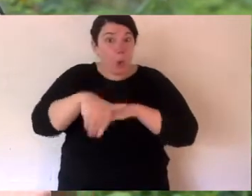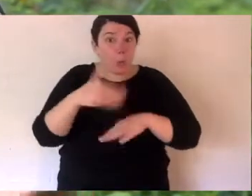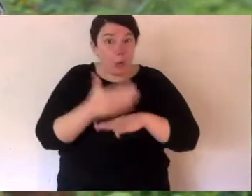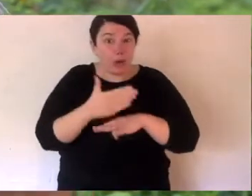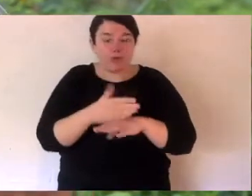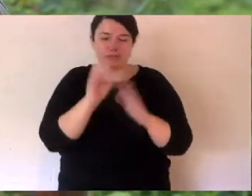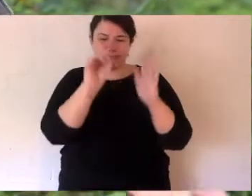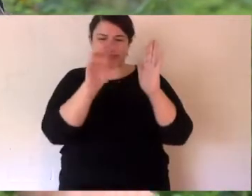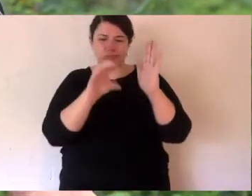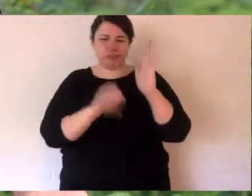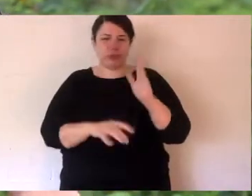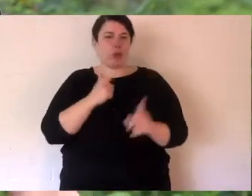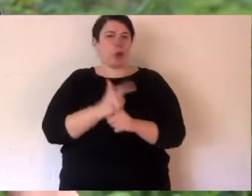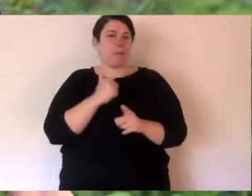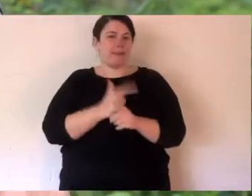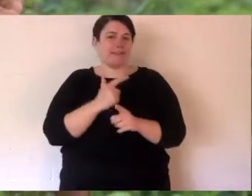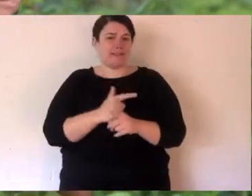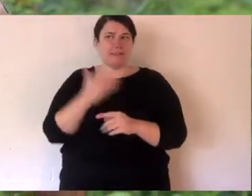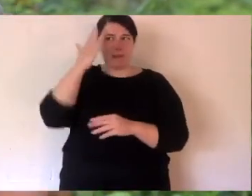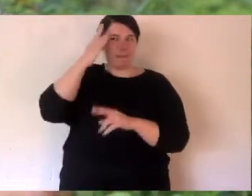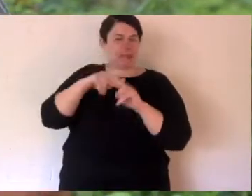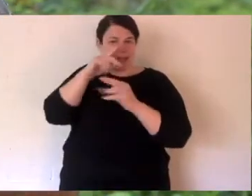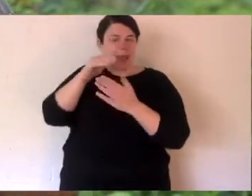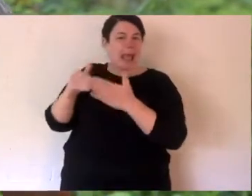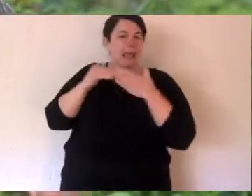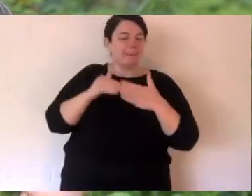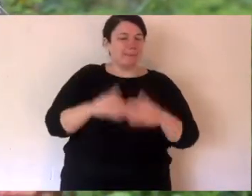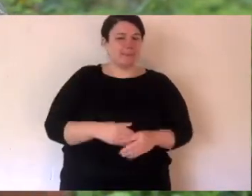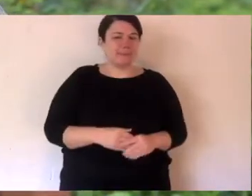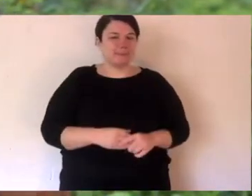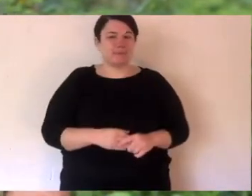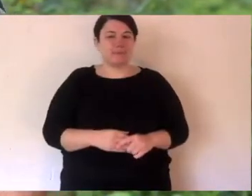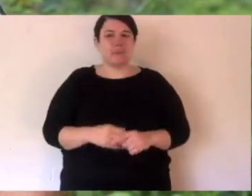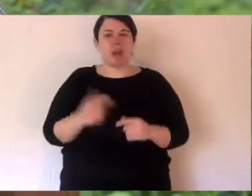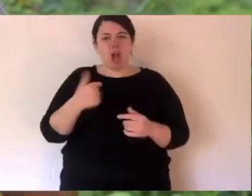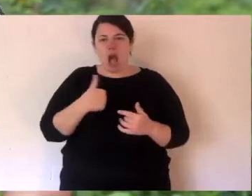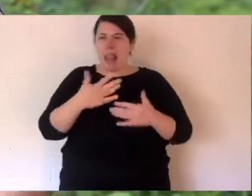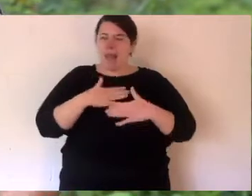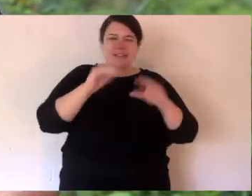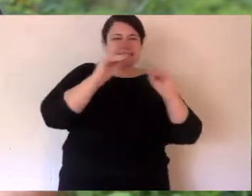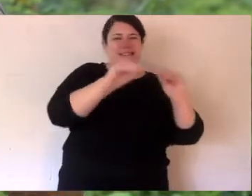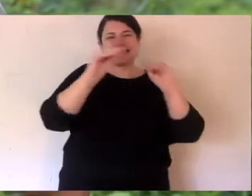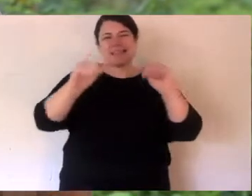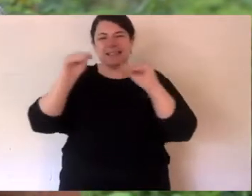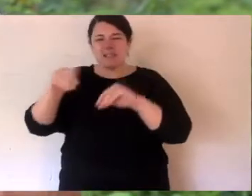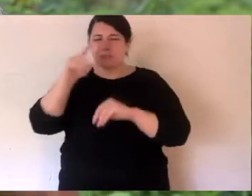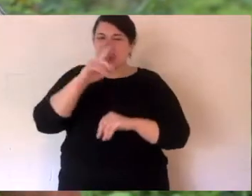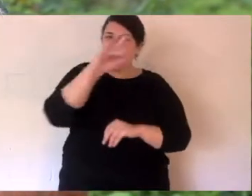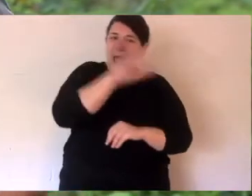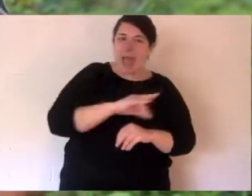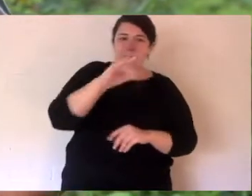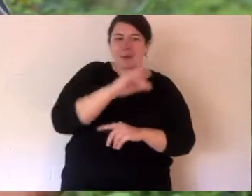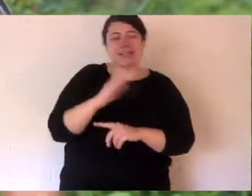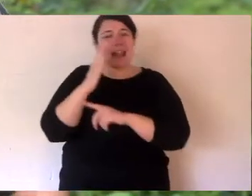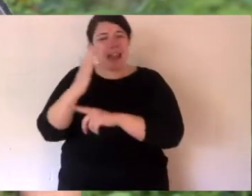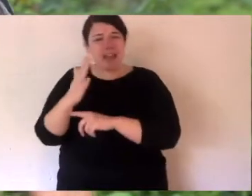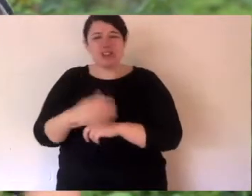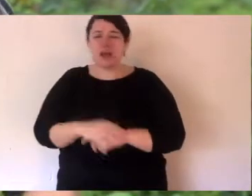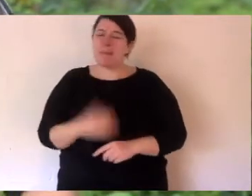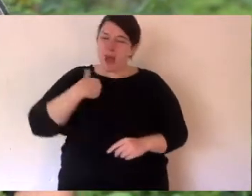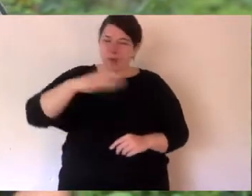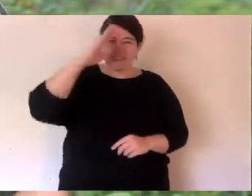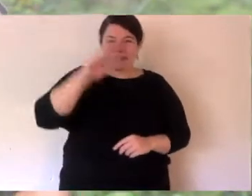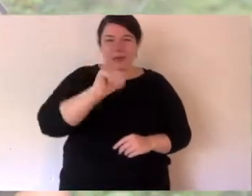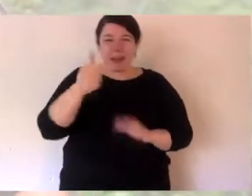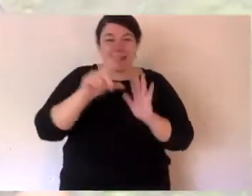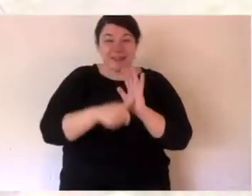your homework, just put it into the comments. This is what I do. Connecting people with nature. And that can't stop. I'll see you